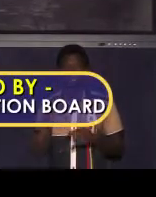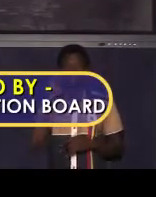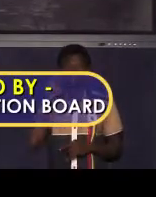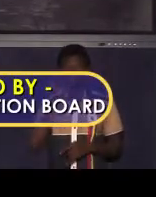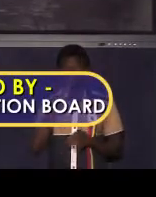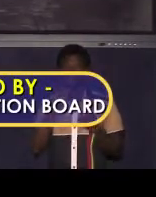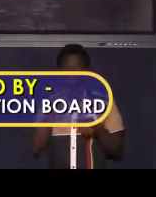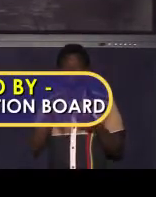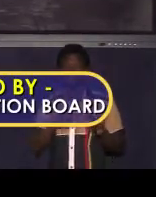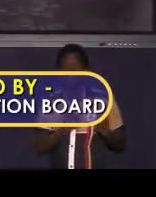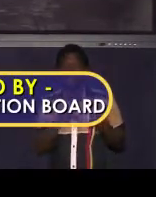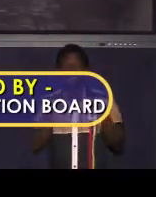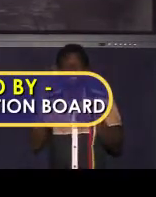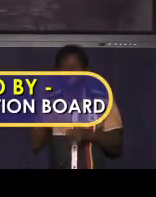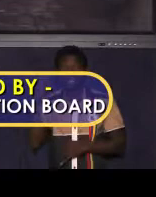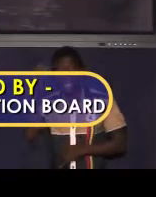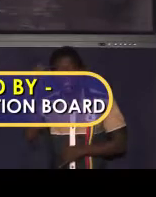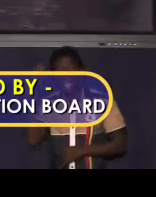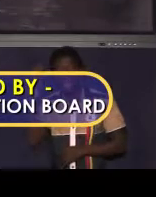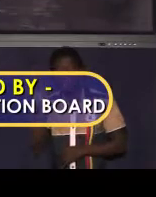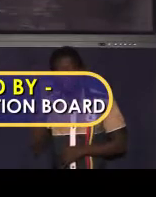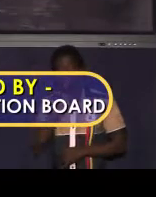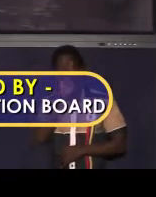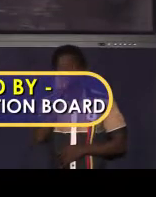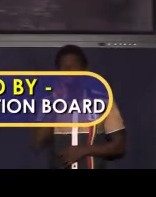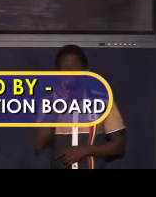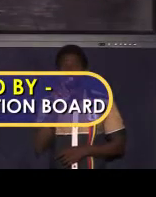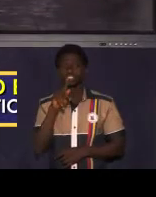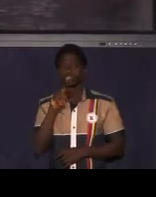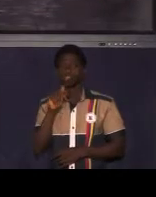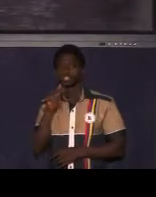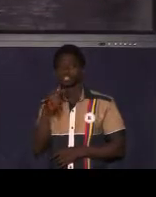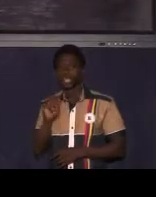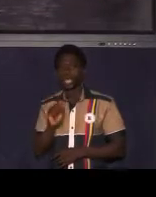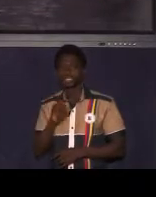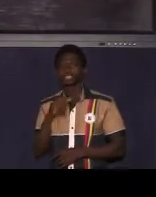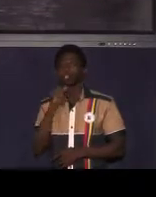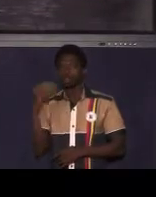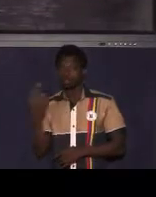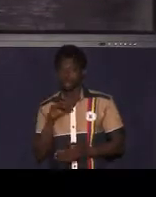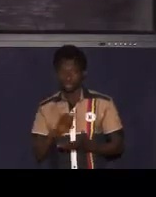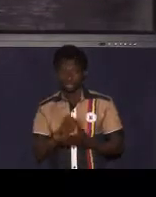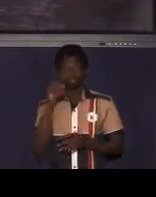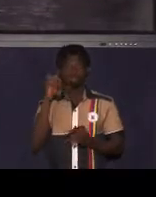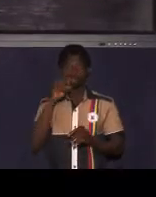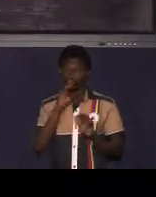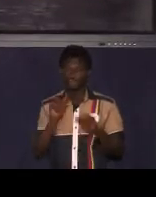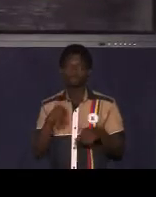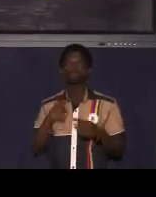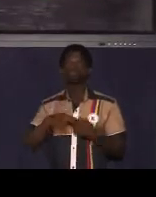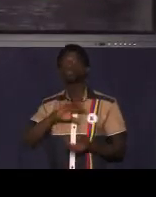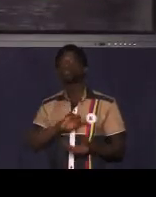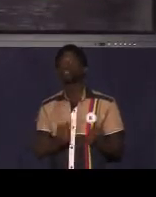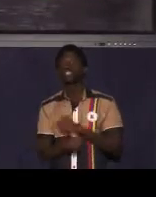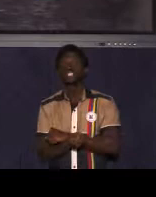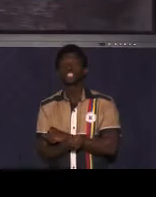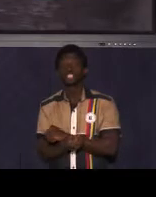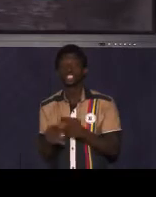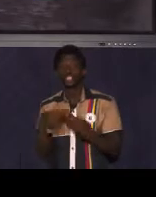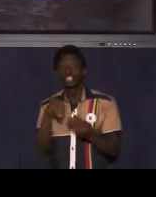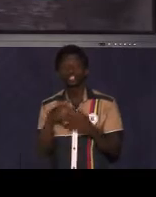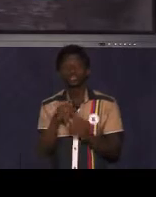you should be able to appreciate the idea of question tags. Not only that, you should also be able to